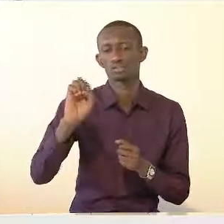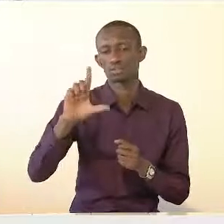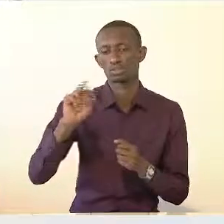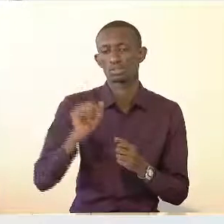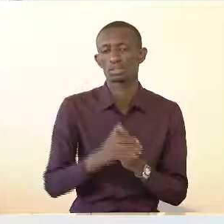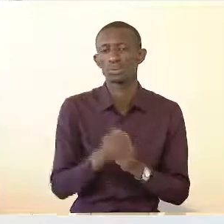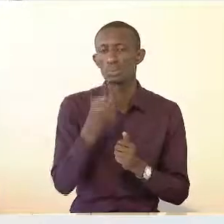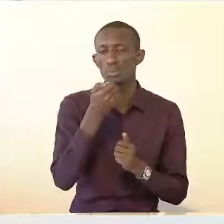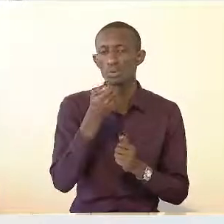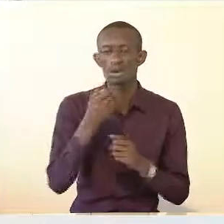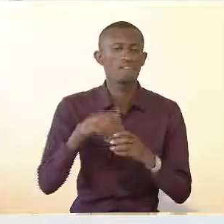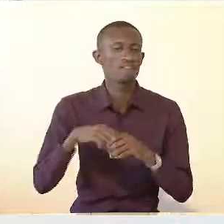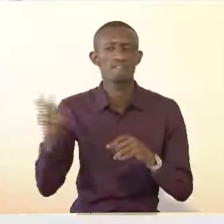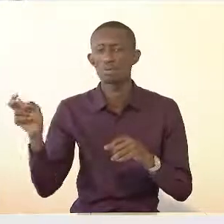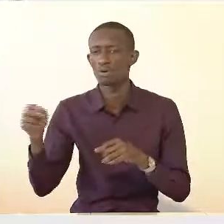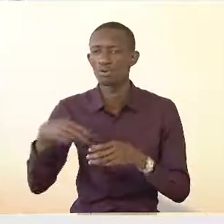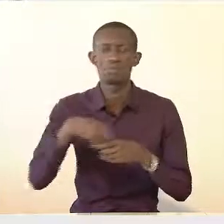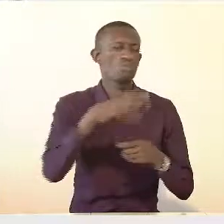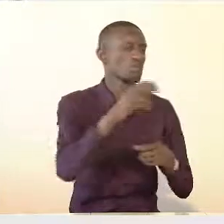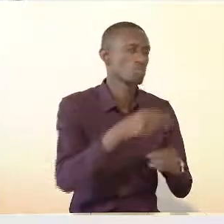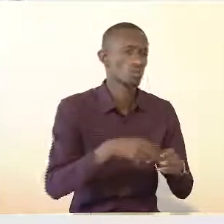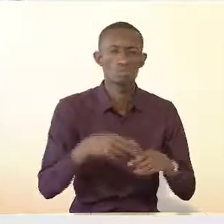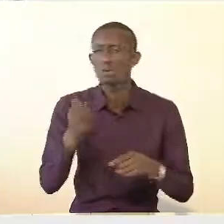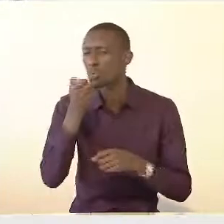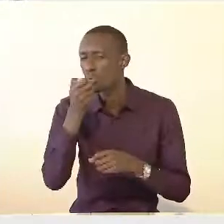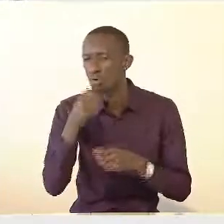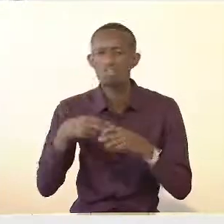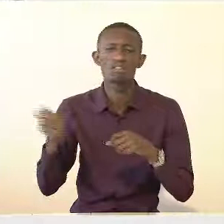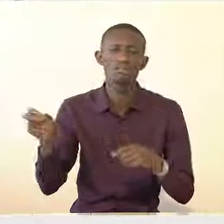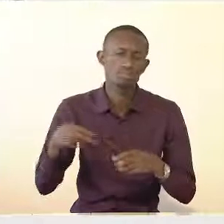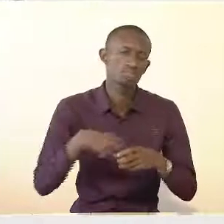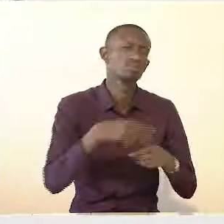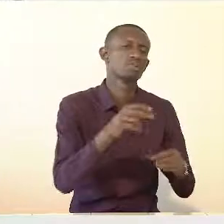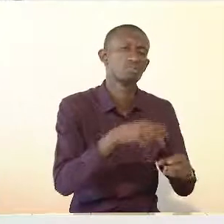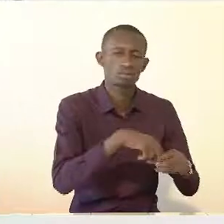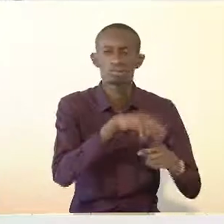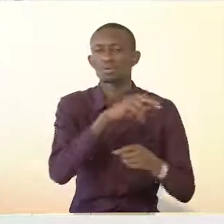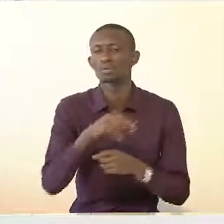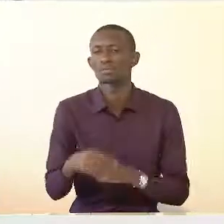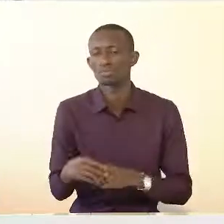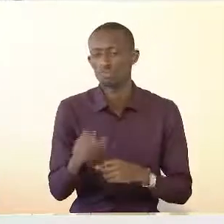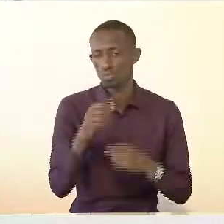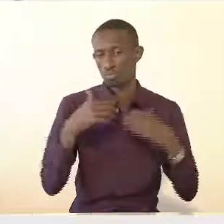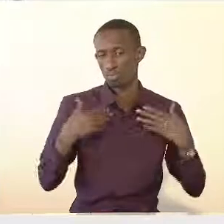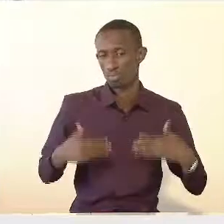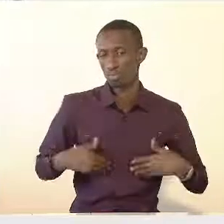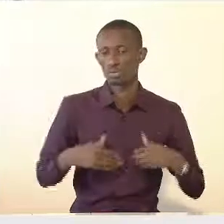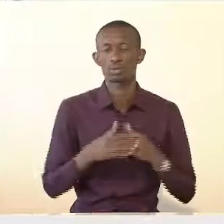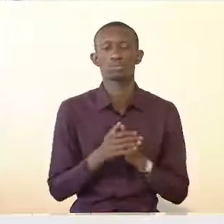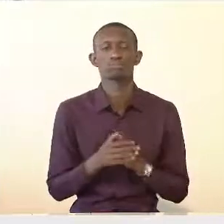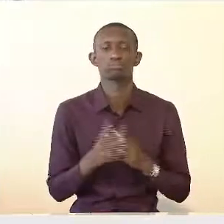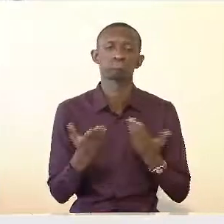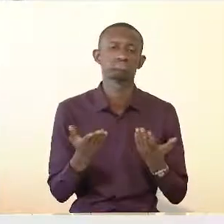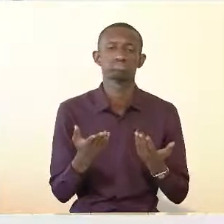to the surrounding. This means that when the blood vessels are deleted, in a deleted state,